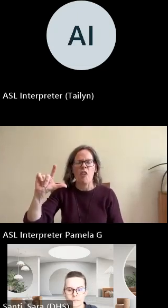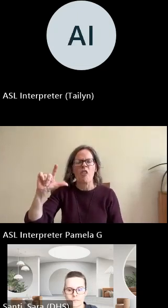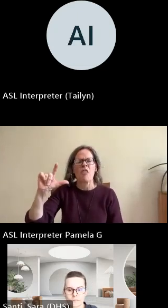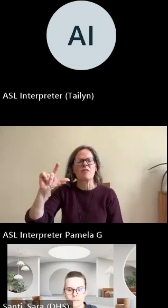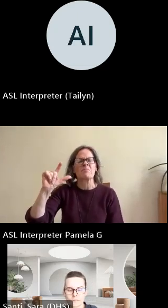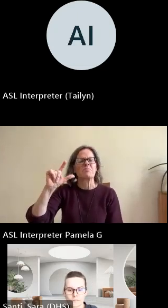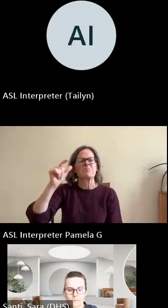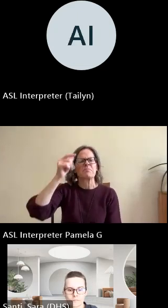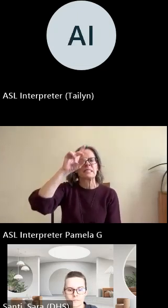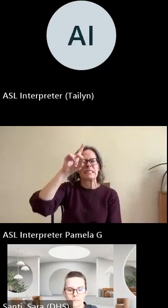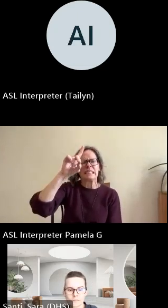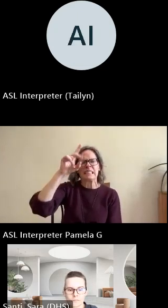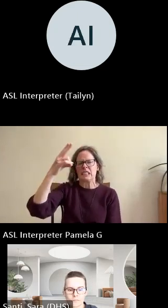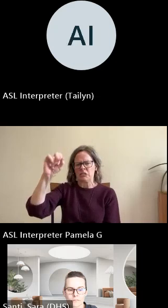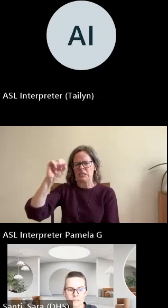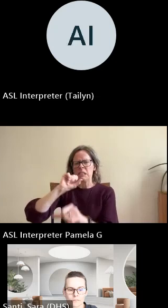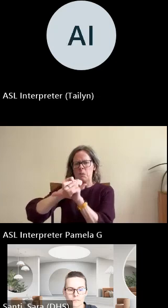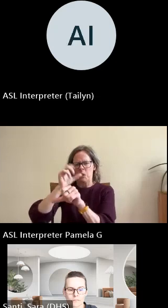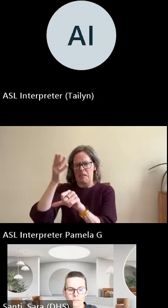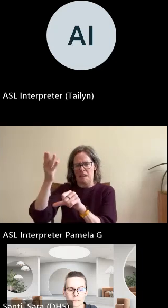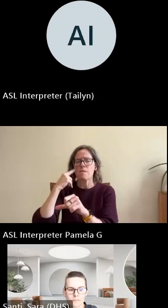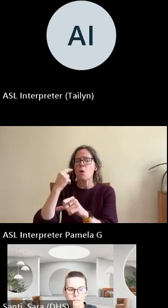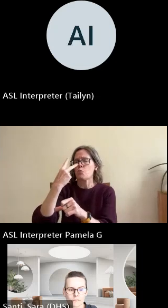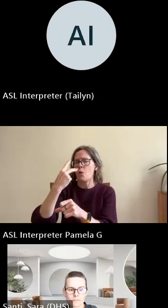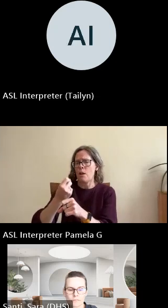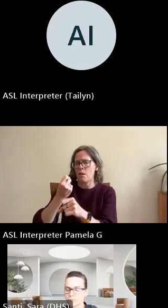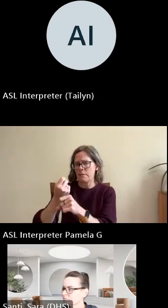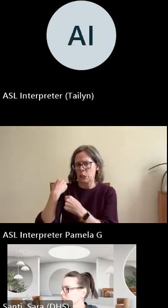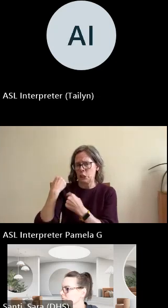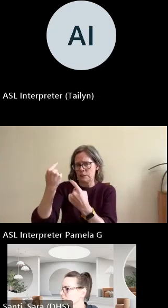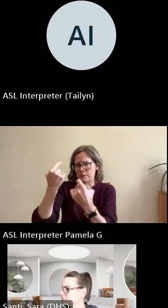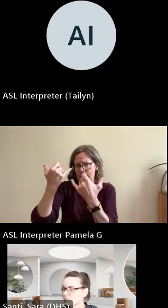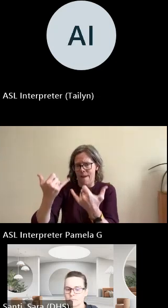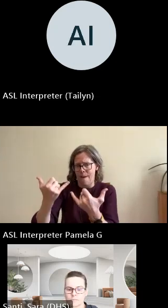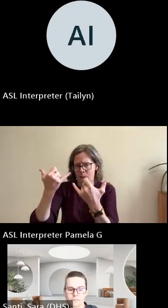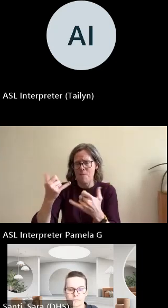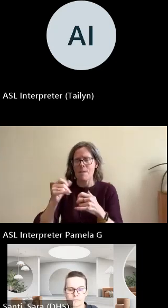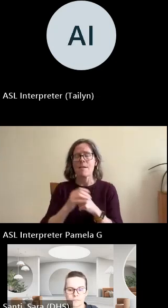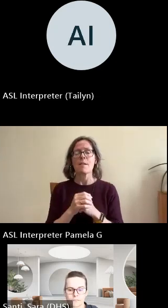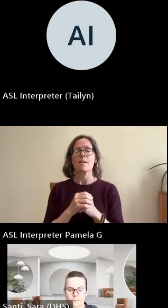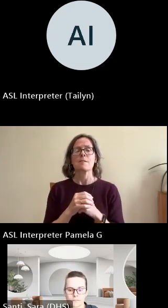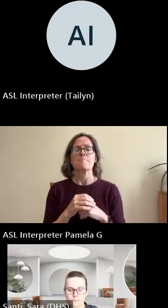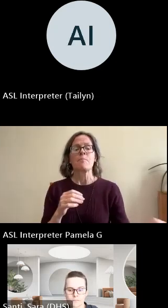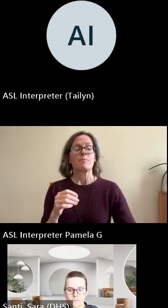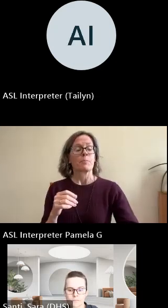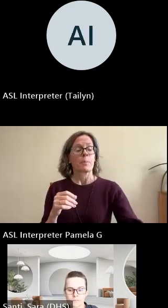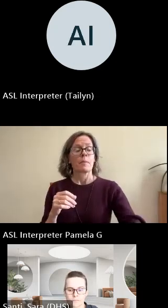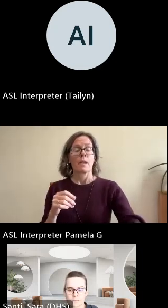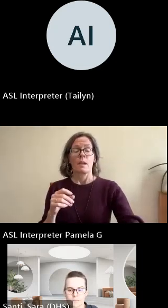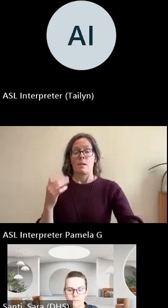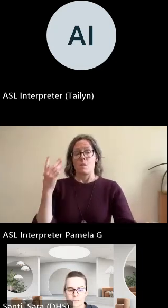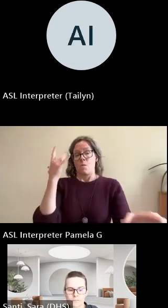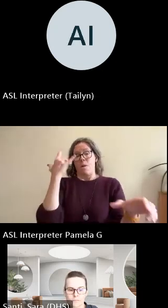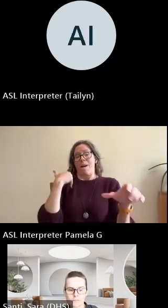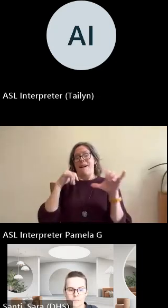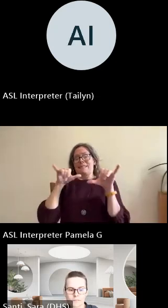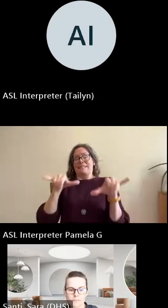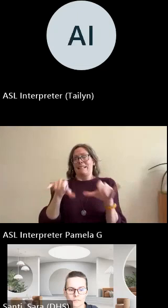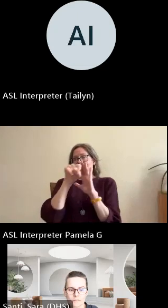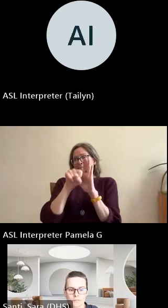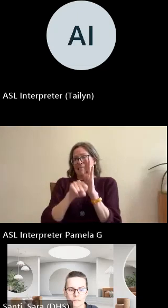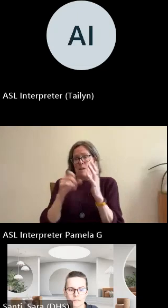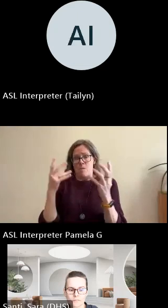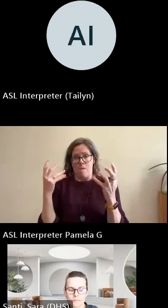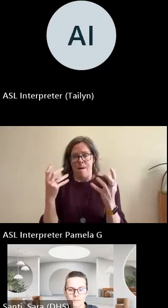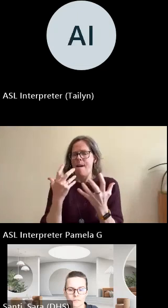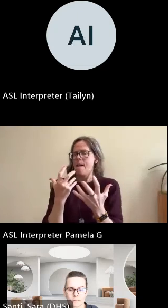years now. And definitely what's kept me at the state this long is having a voice in the workplace by having a